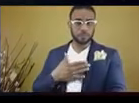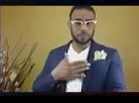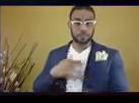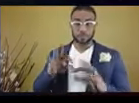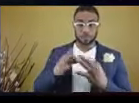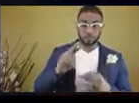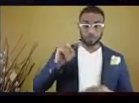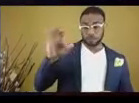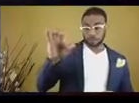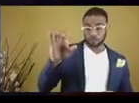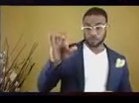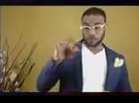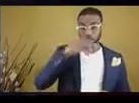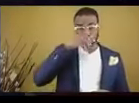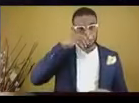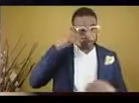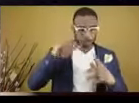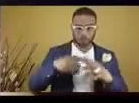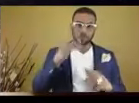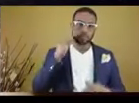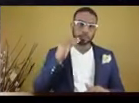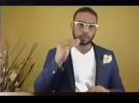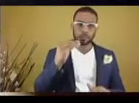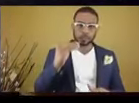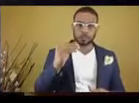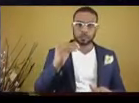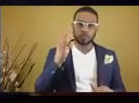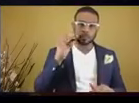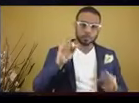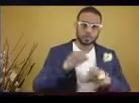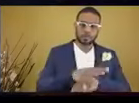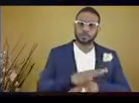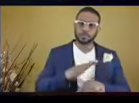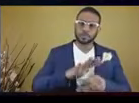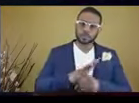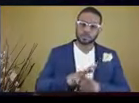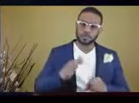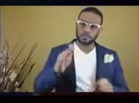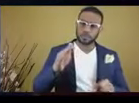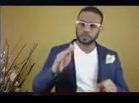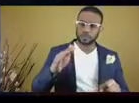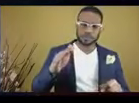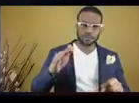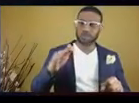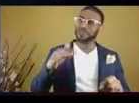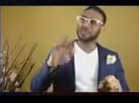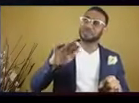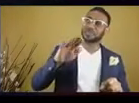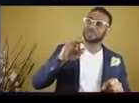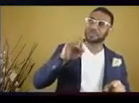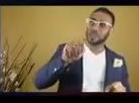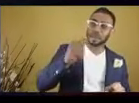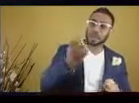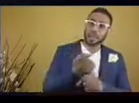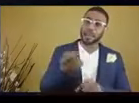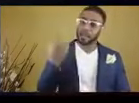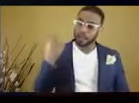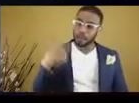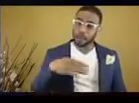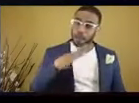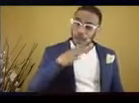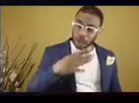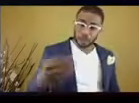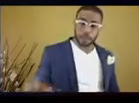North Carolina started experiencing the effects of the COVID-19 pandemic during October of last year. My mother